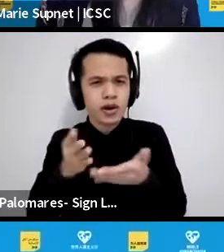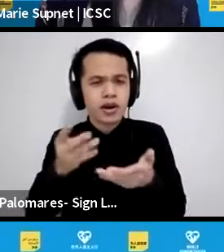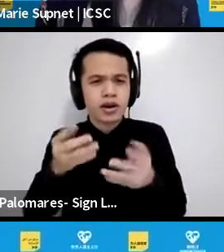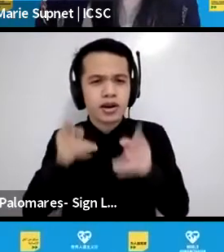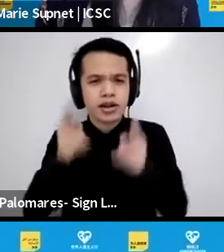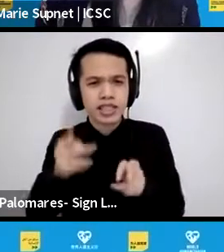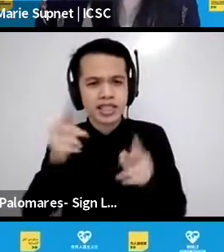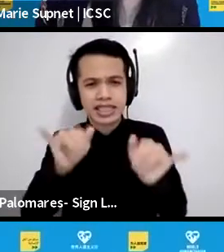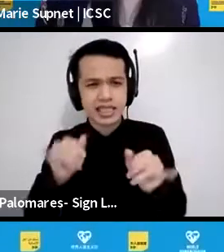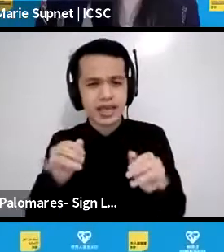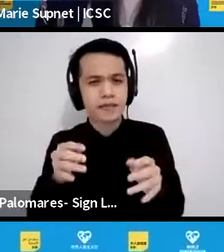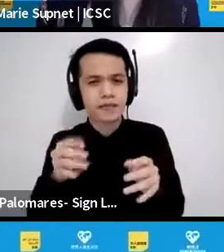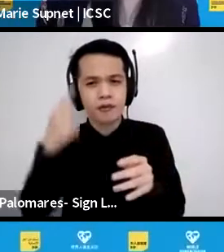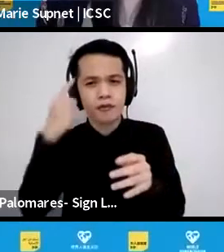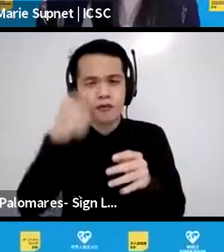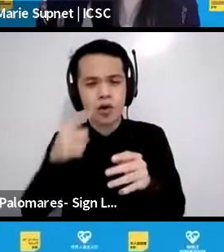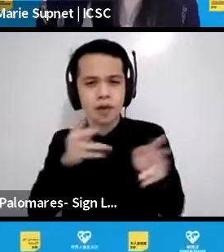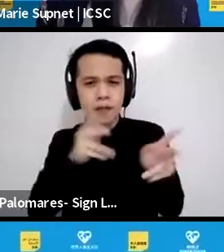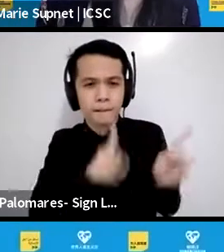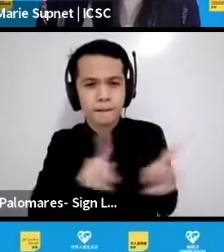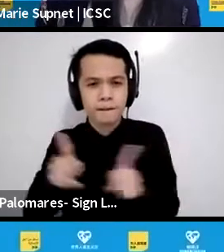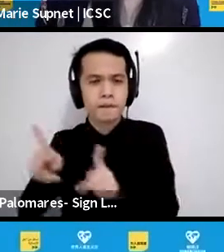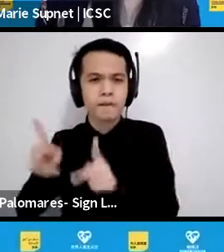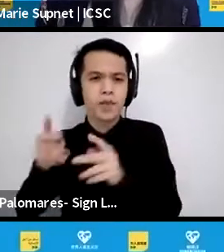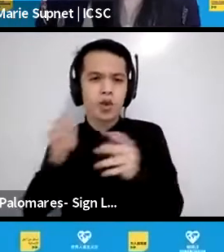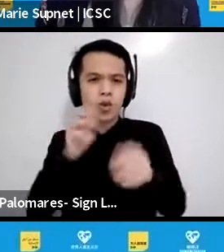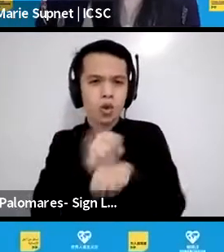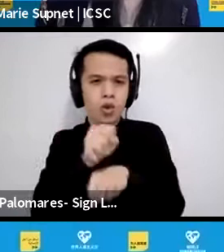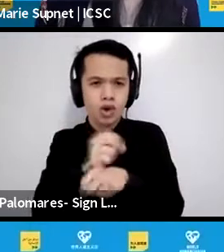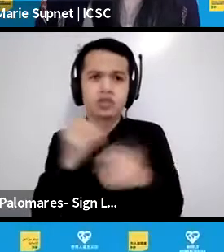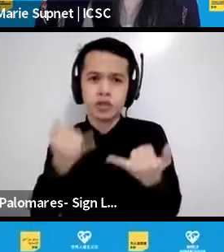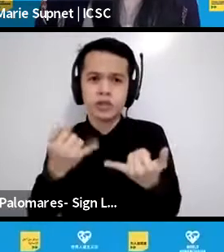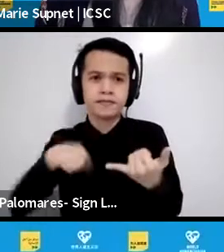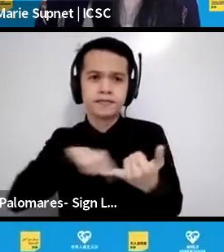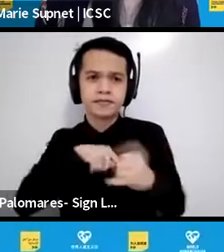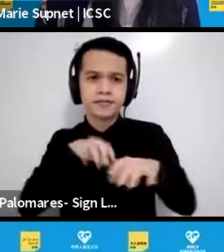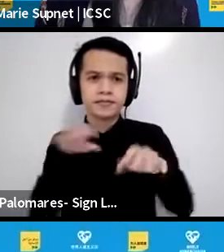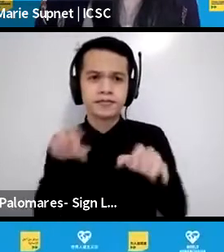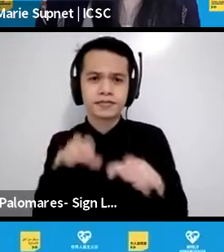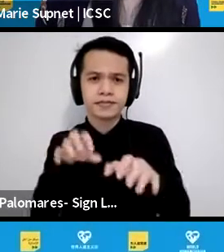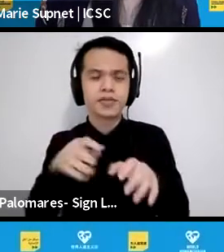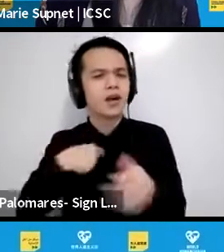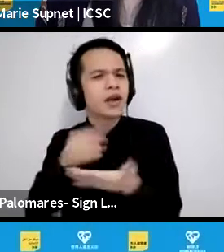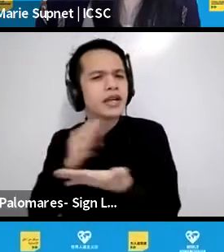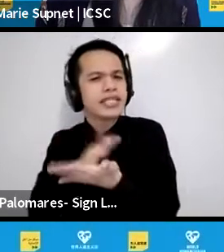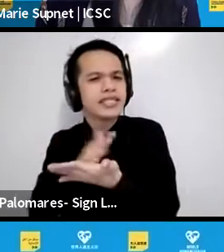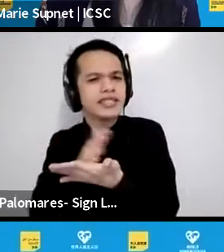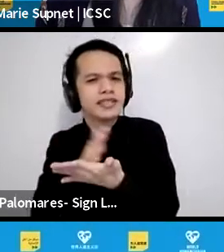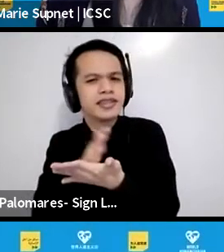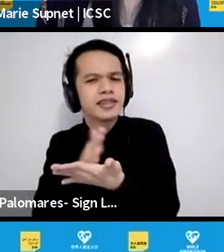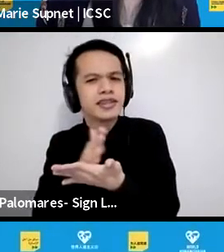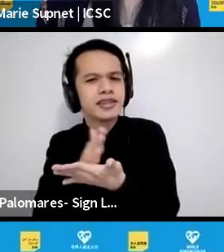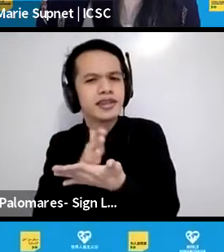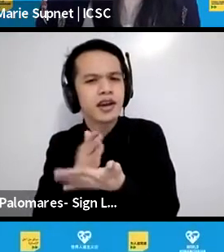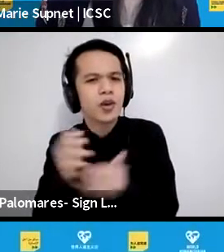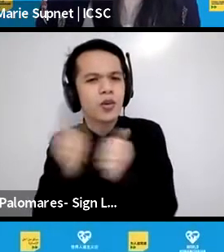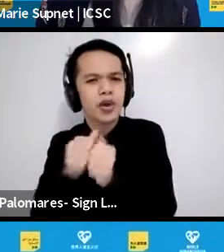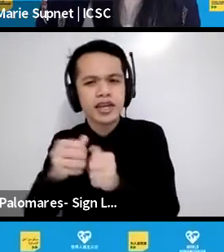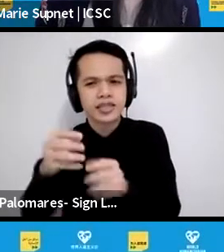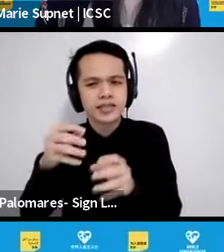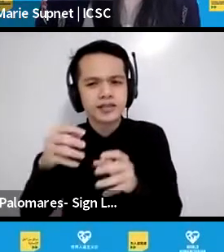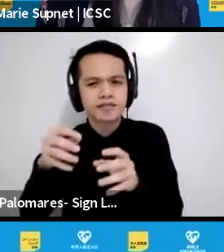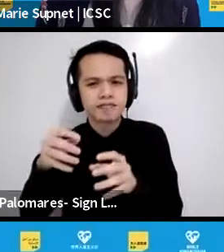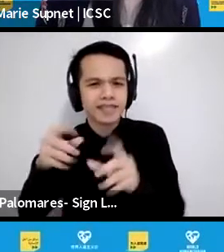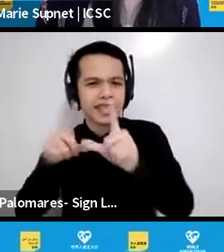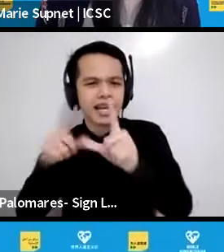focus on preparedness work. So that's what we're doing now. And I will share with the participants a link